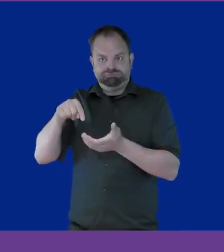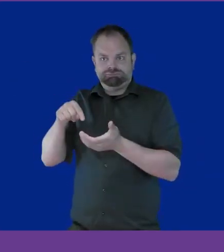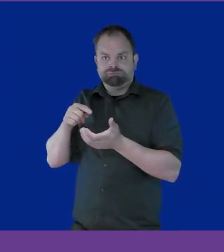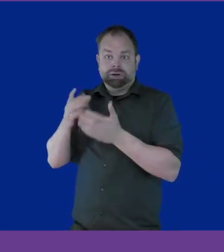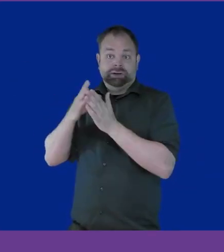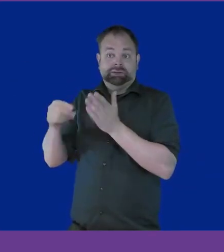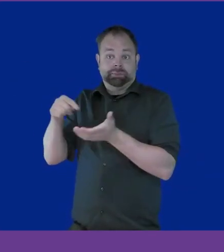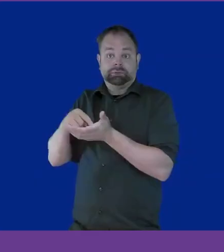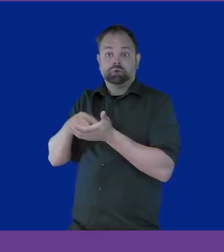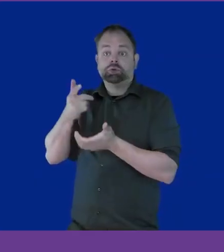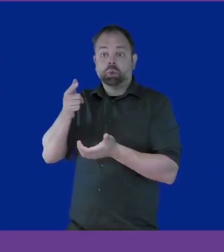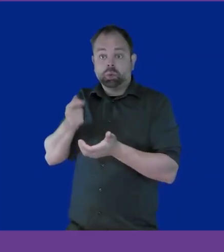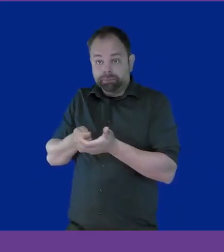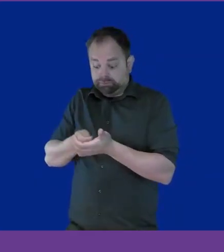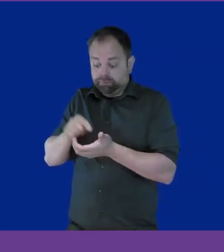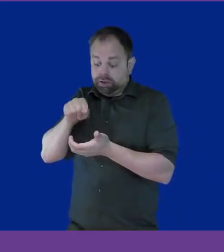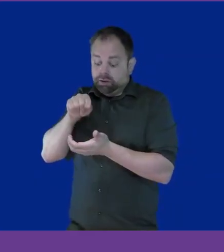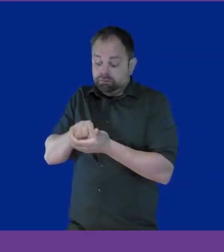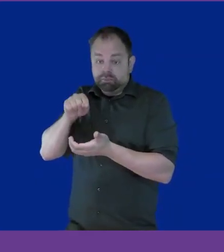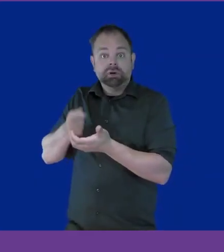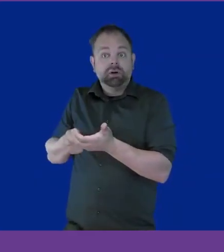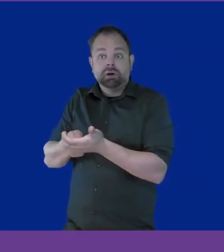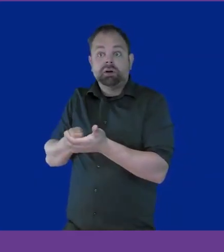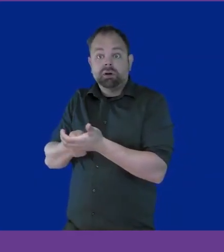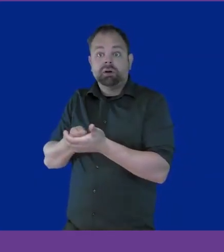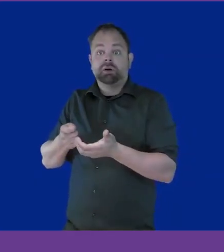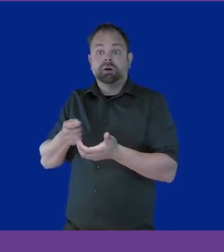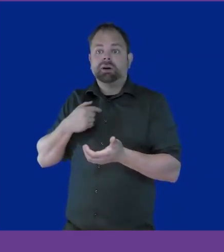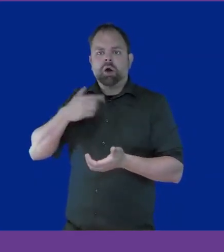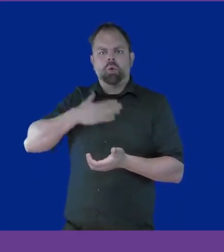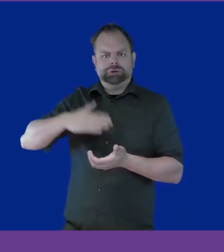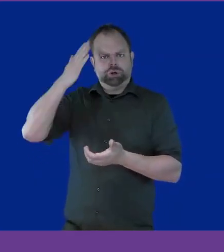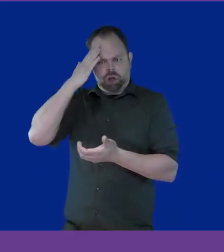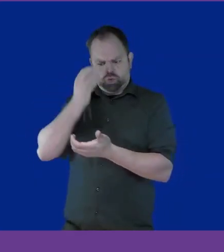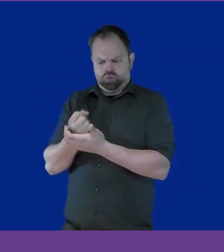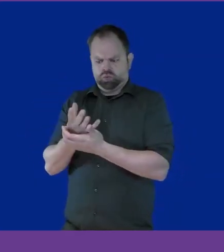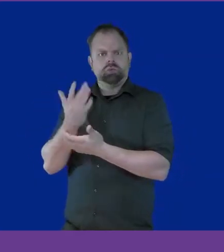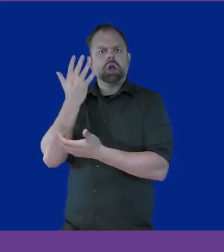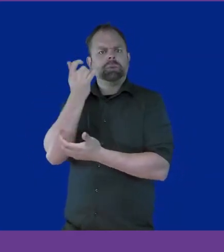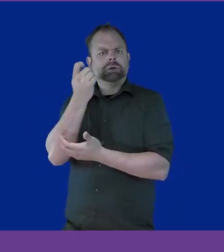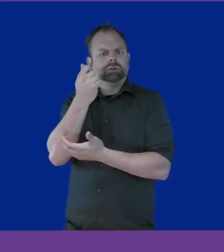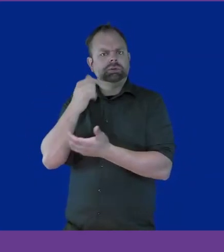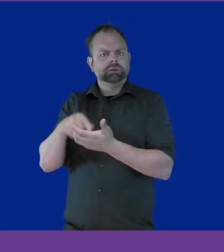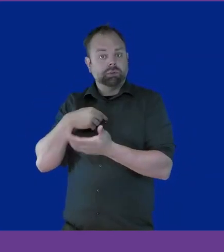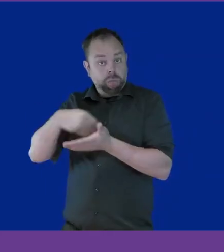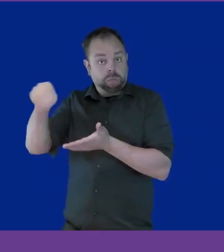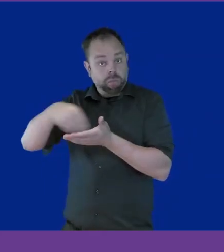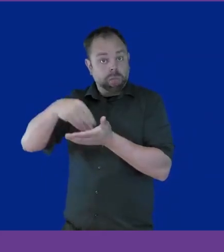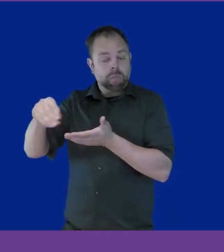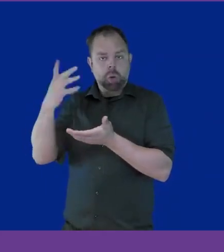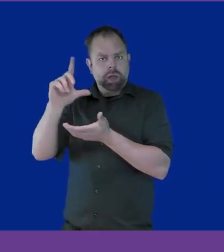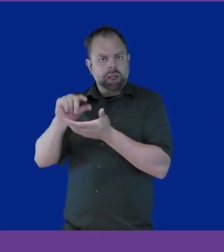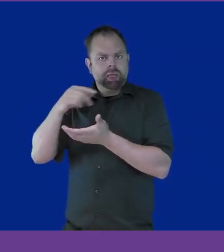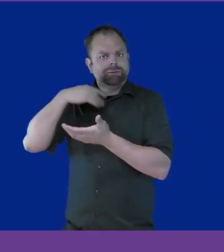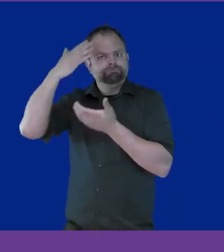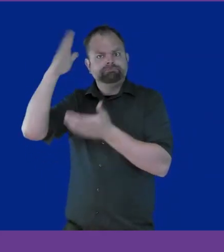transaction. How do I know if I can't see the screen on the display what amount I'm paying? How much did the